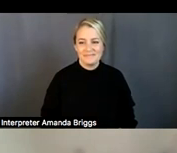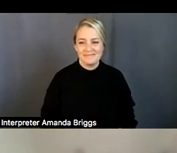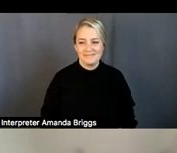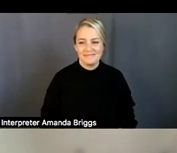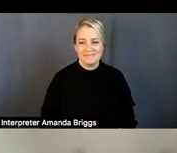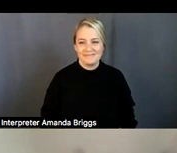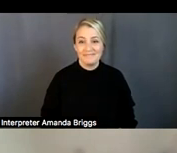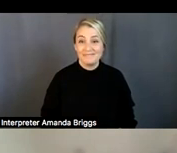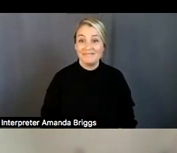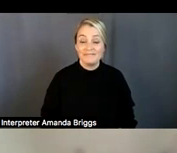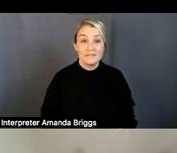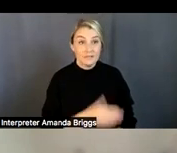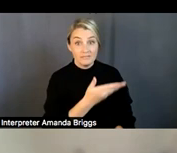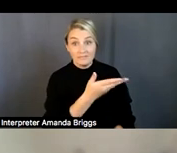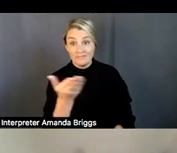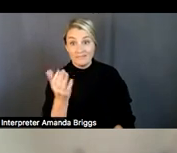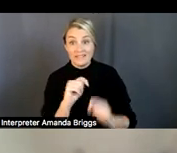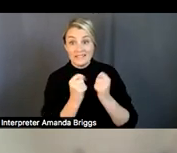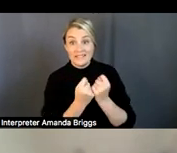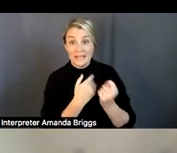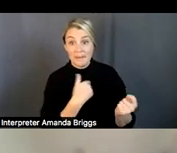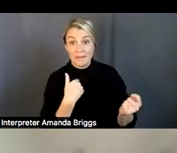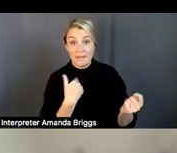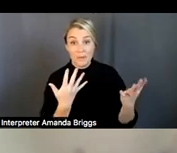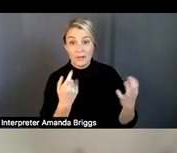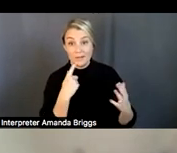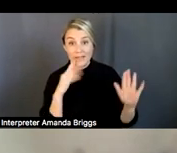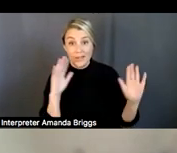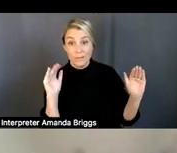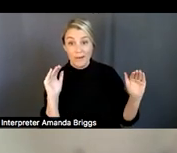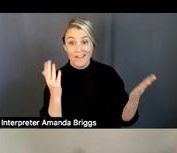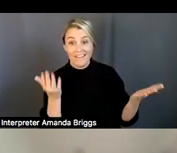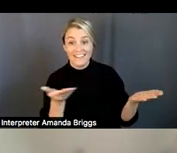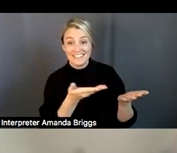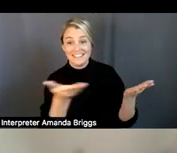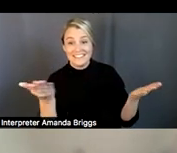If any of our team members want to say goodbye and our farewells.